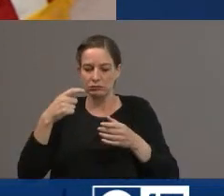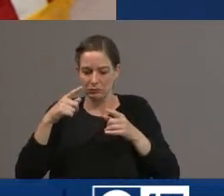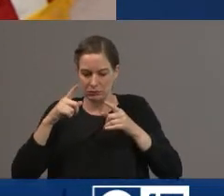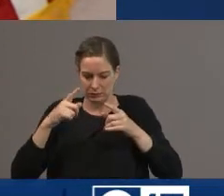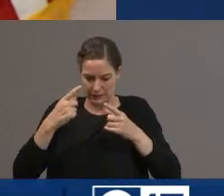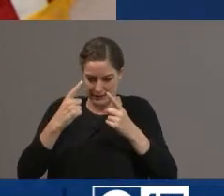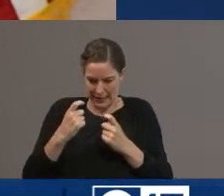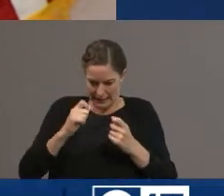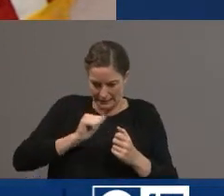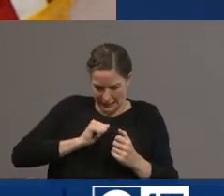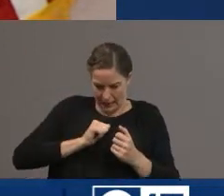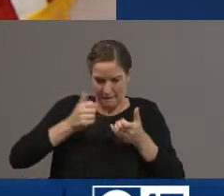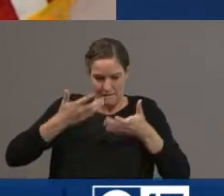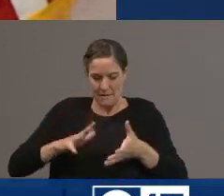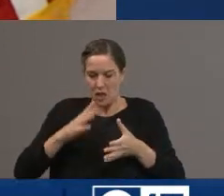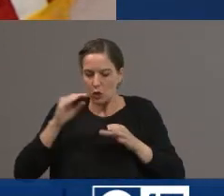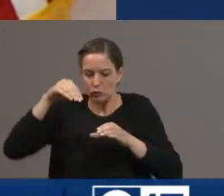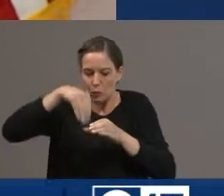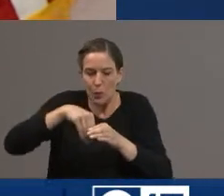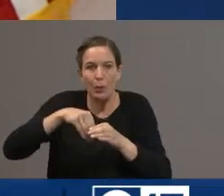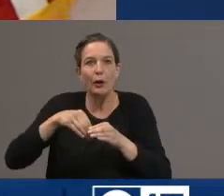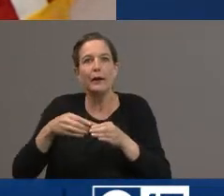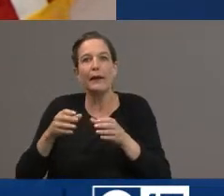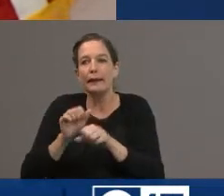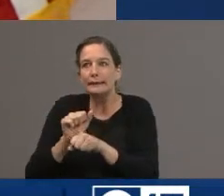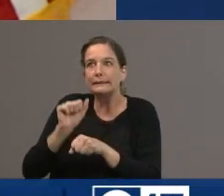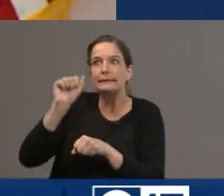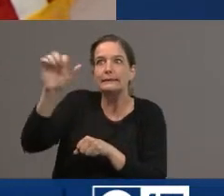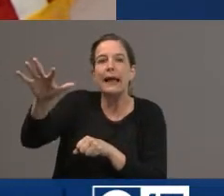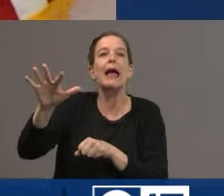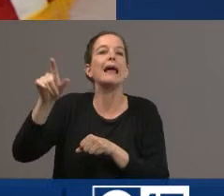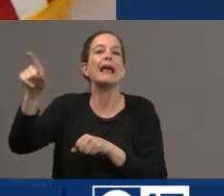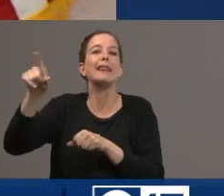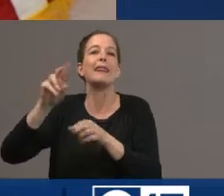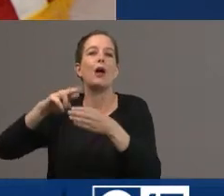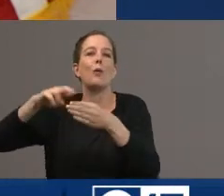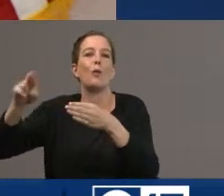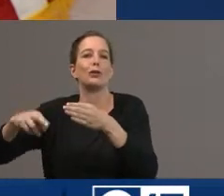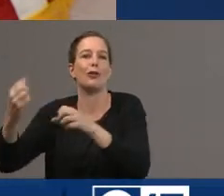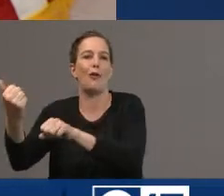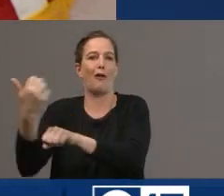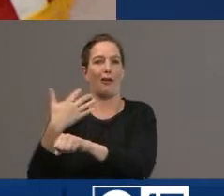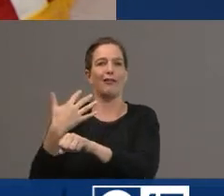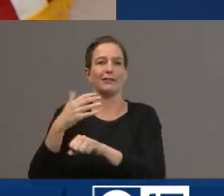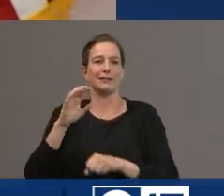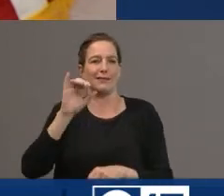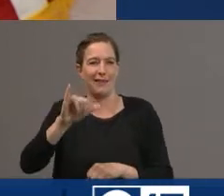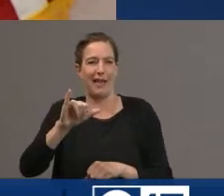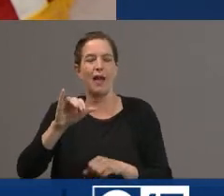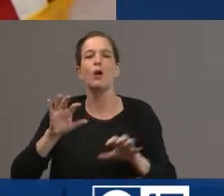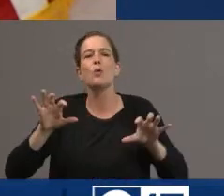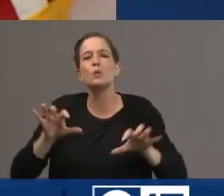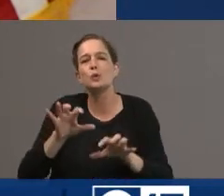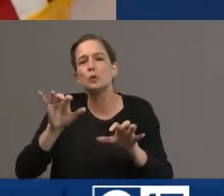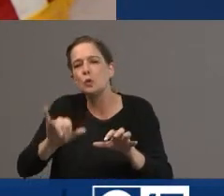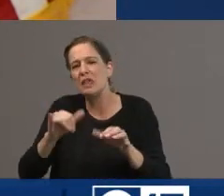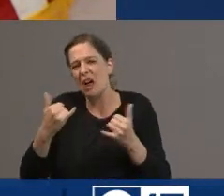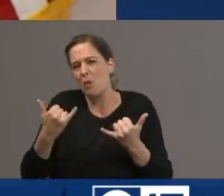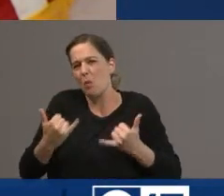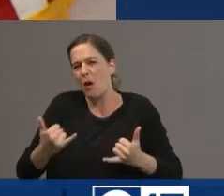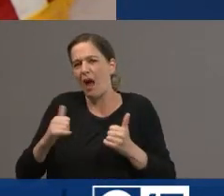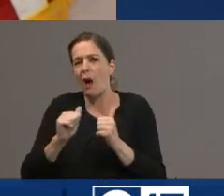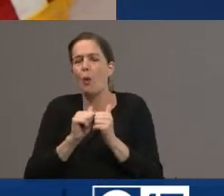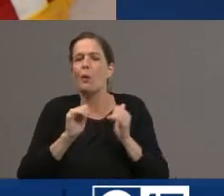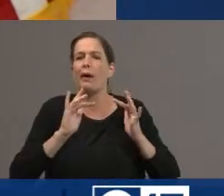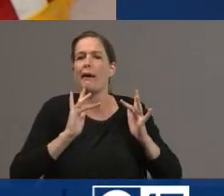then you mail it back and they get you the results. So we are looking at using that for our contact tracing individuals